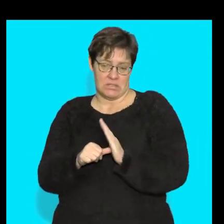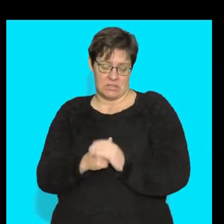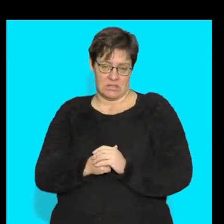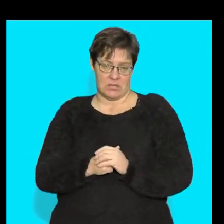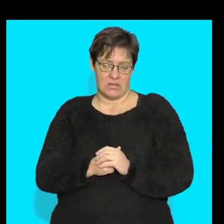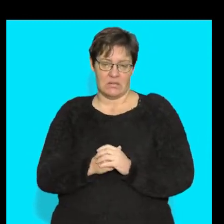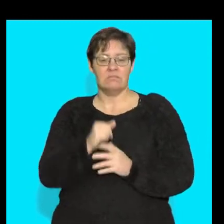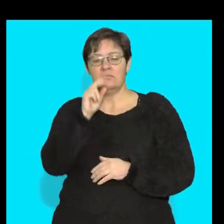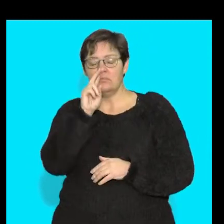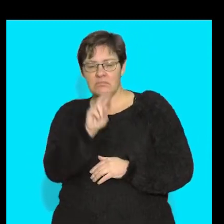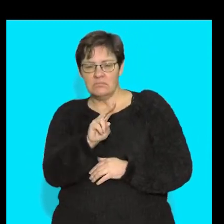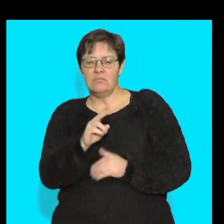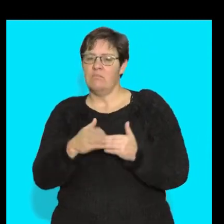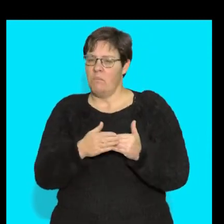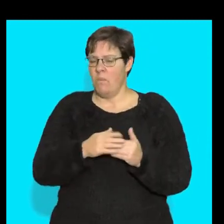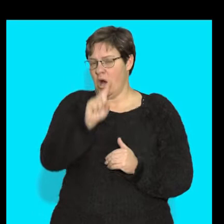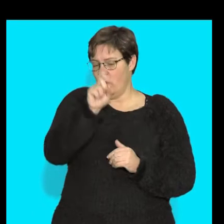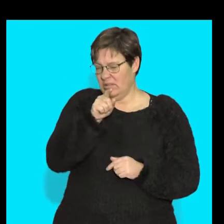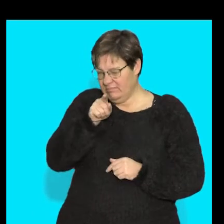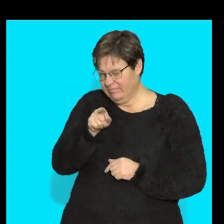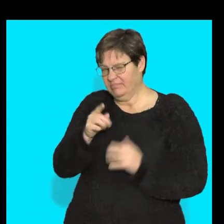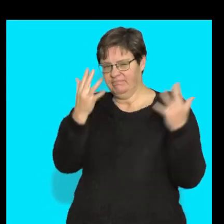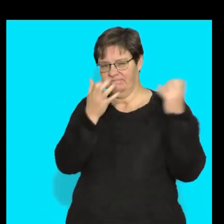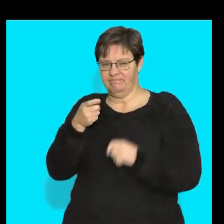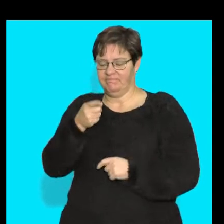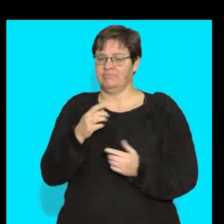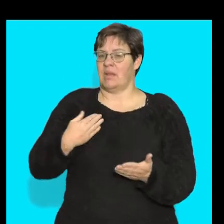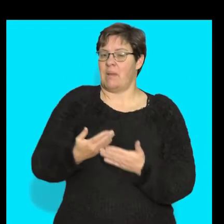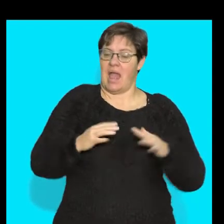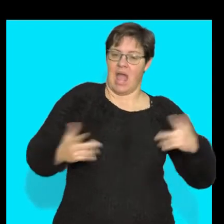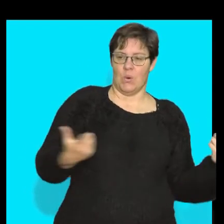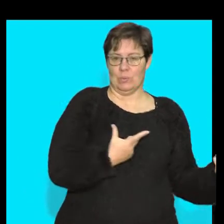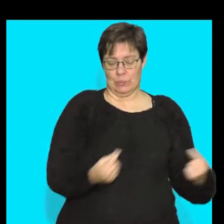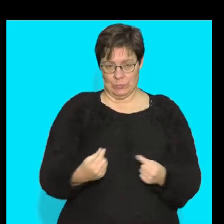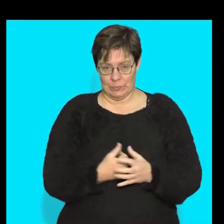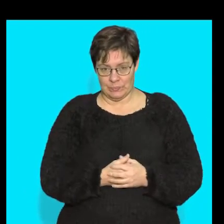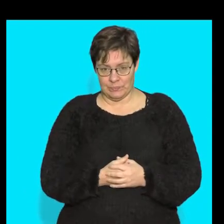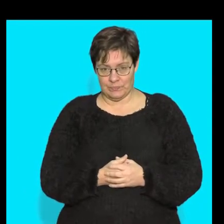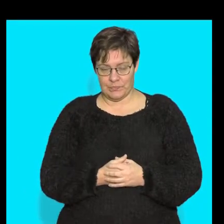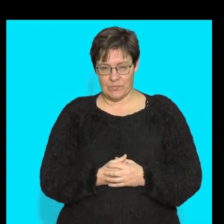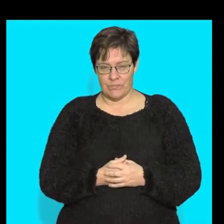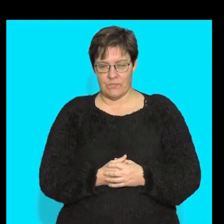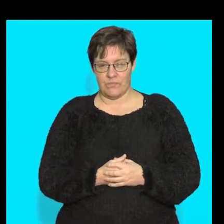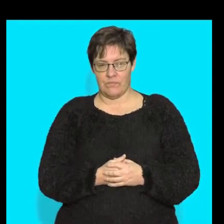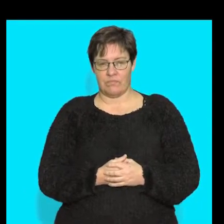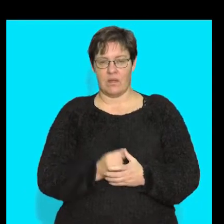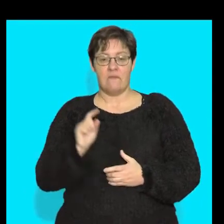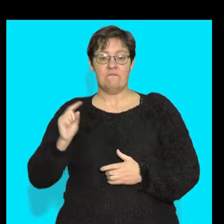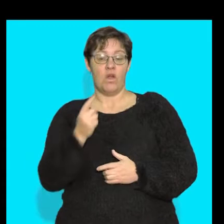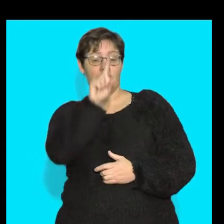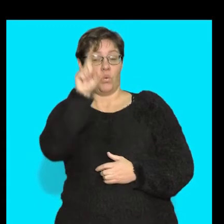this with an actual question on how to apply this thing that I've just told you. Now, the very first question